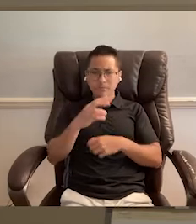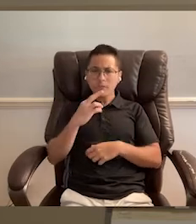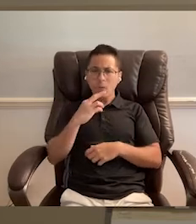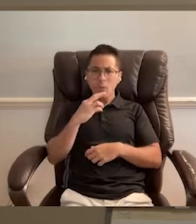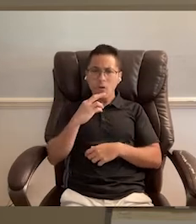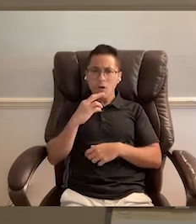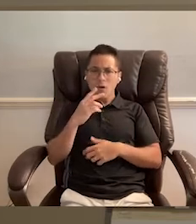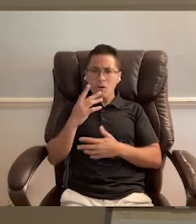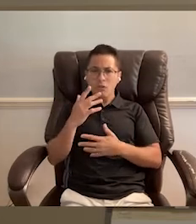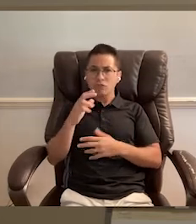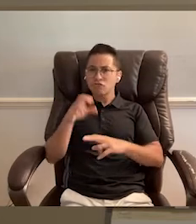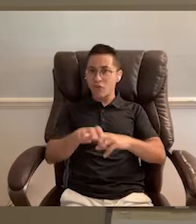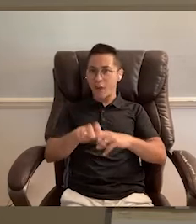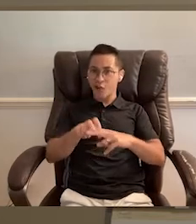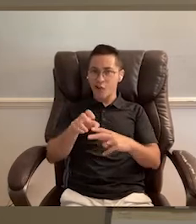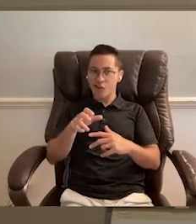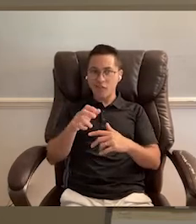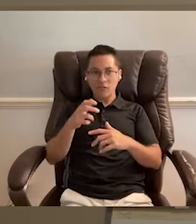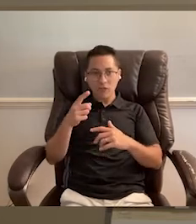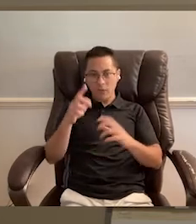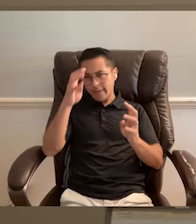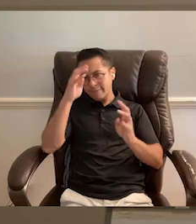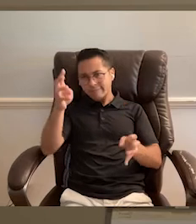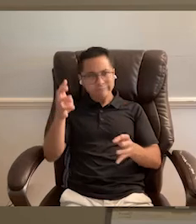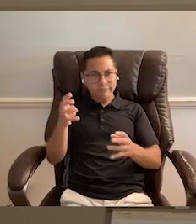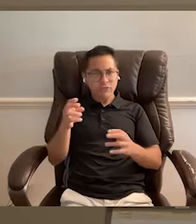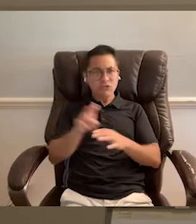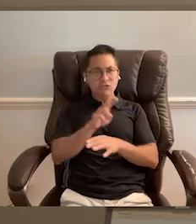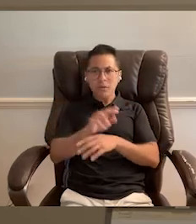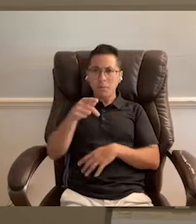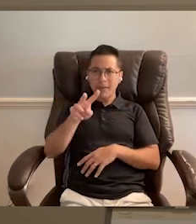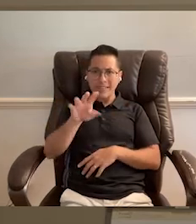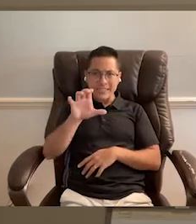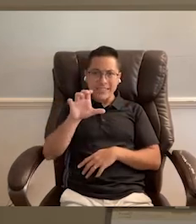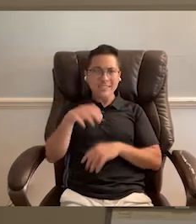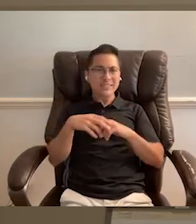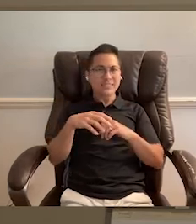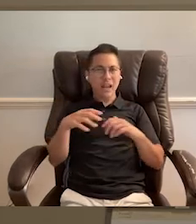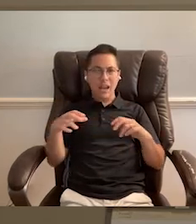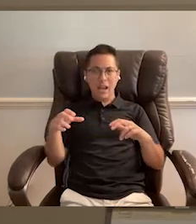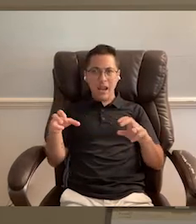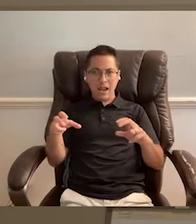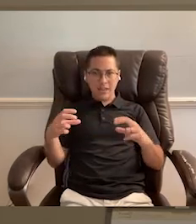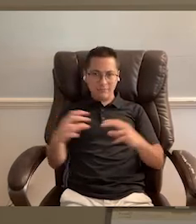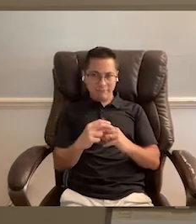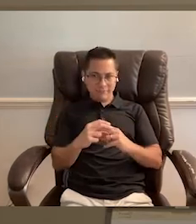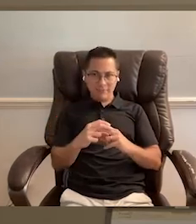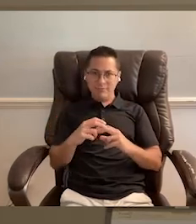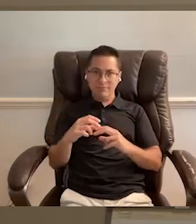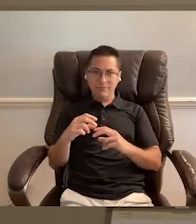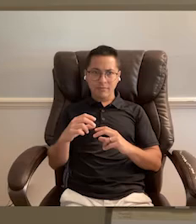see who the local point of contact is, or you're welcome to contact any of us here today. Actually, I forgot